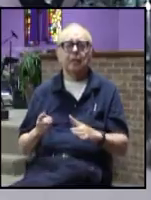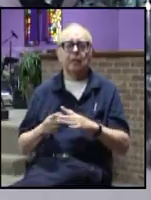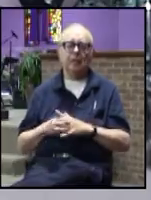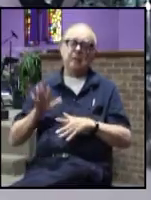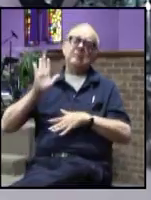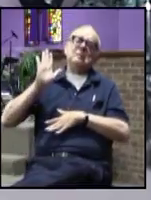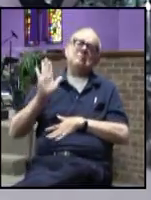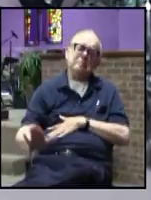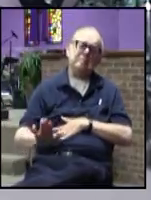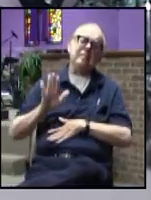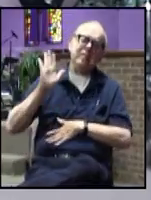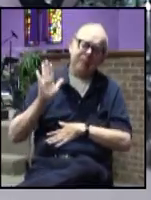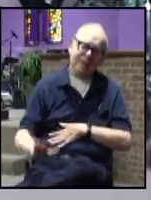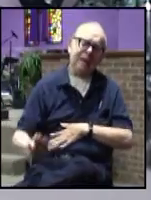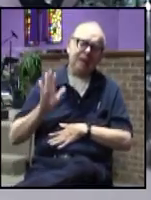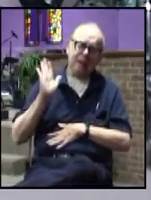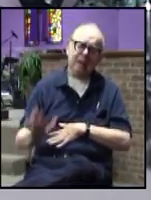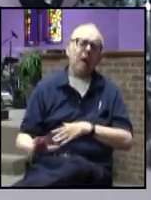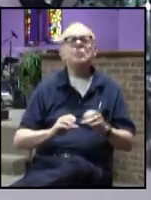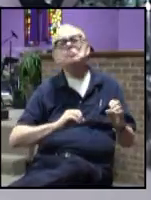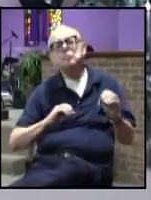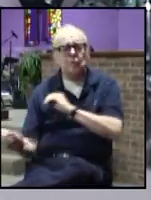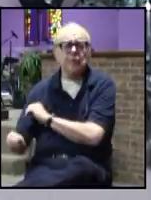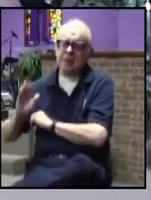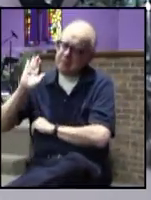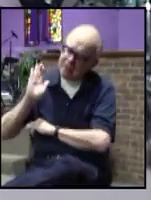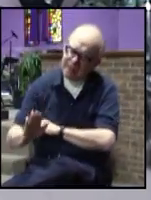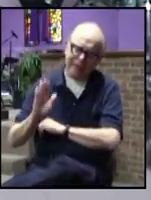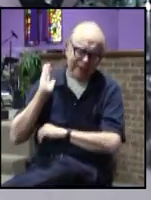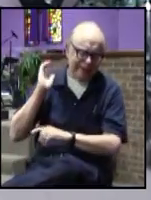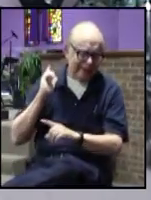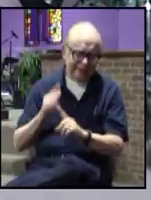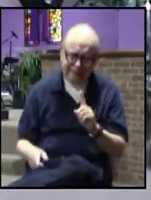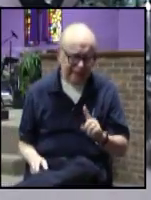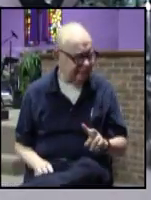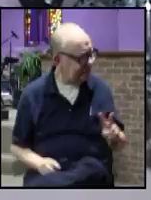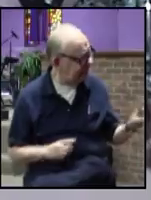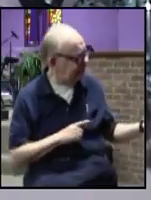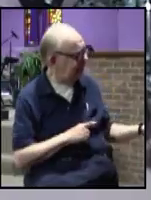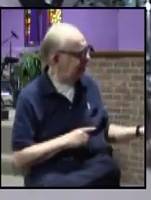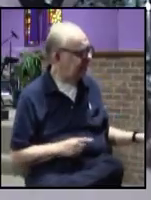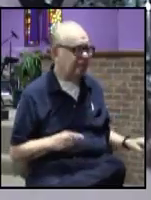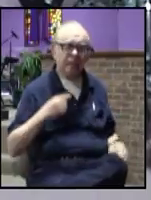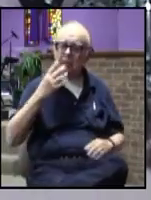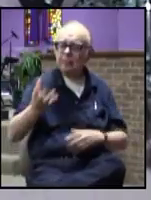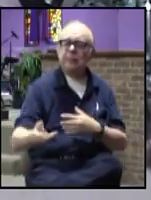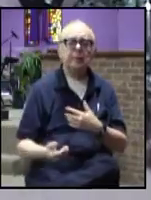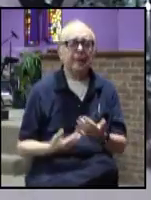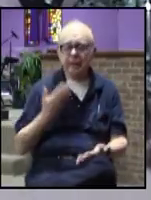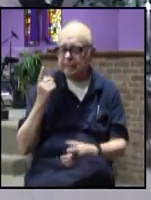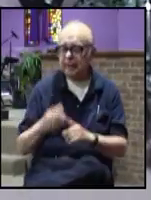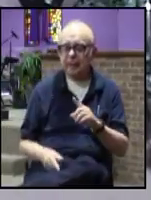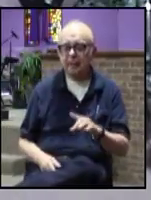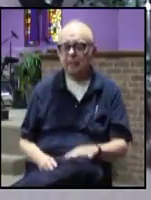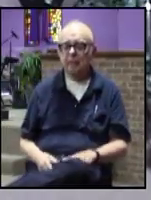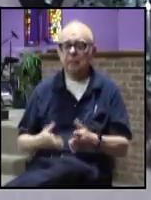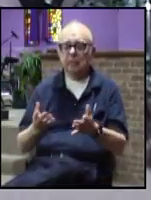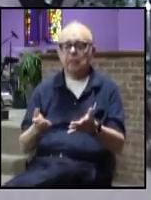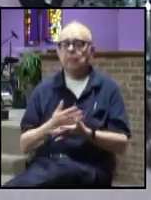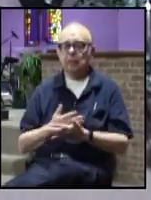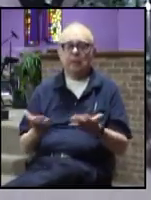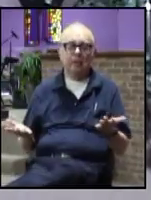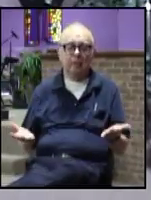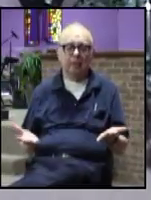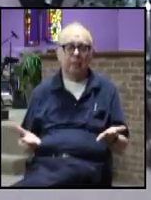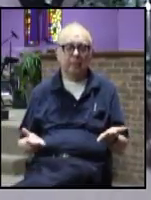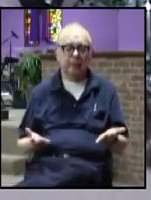And you start laying on your horn. Buddy, move it! I can't. Look at this person in front of me. And you're wanting somebody